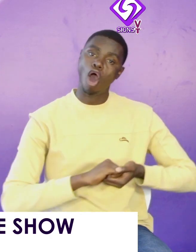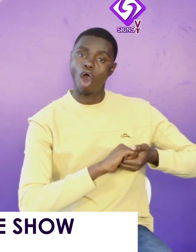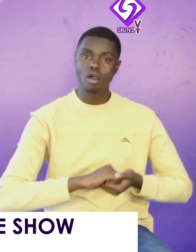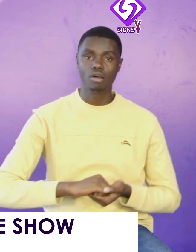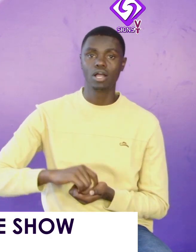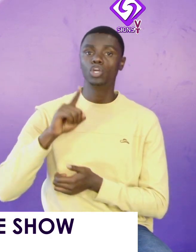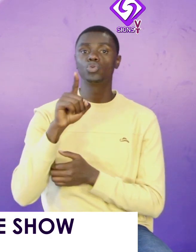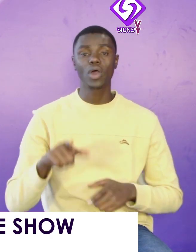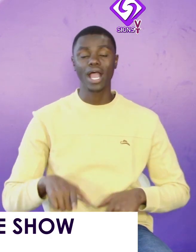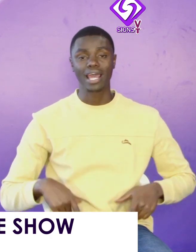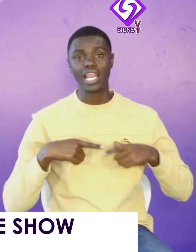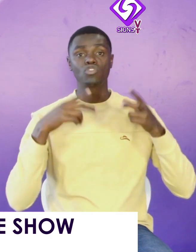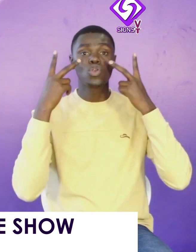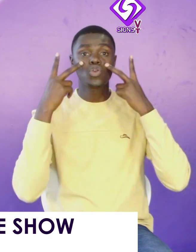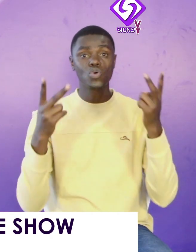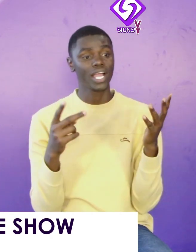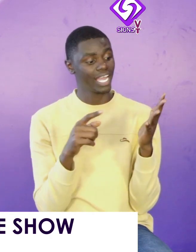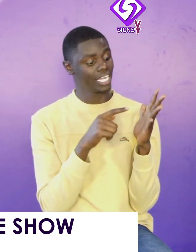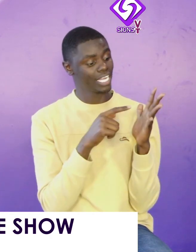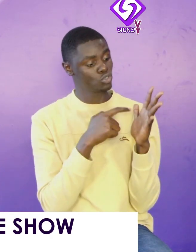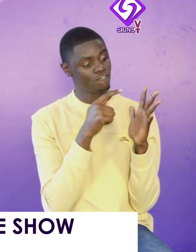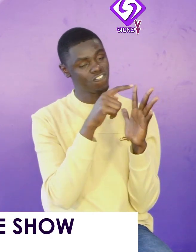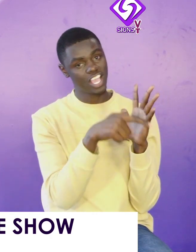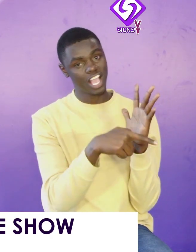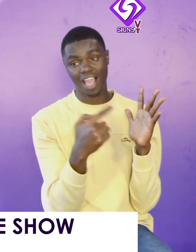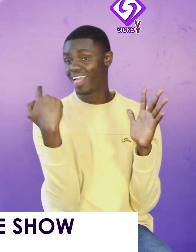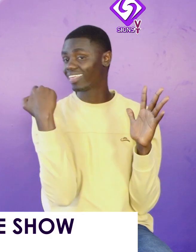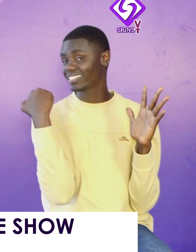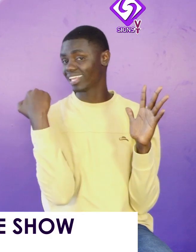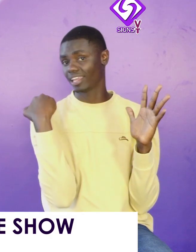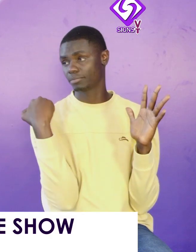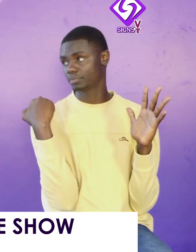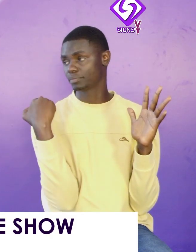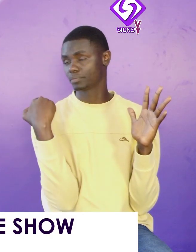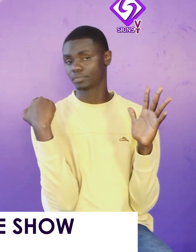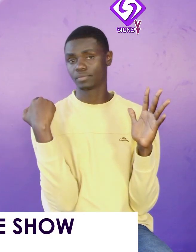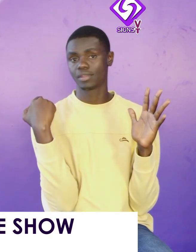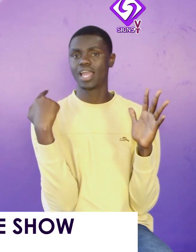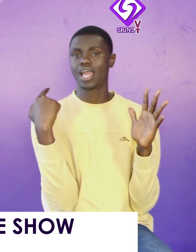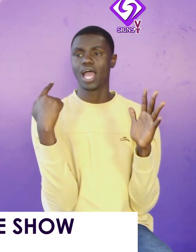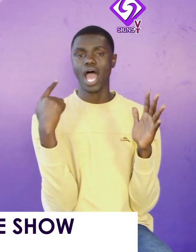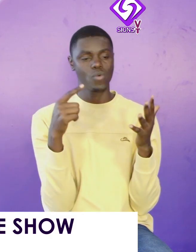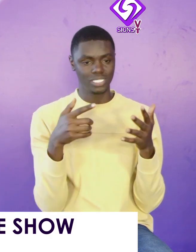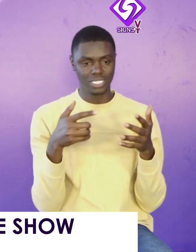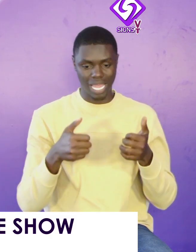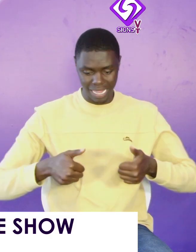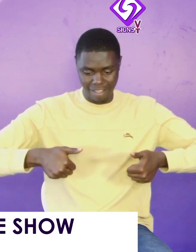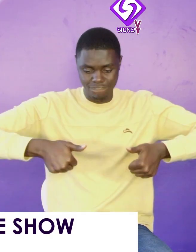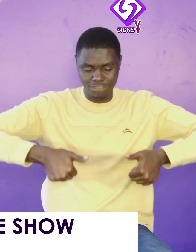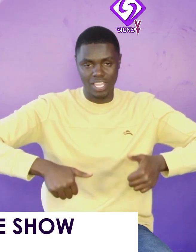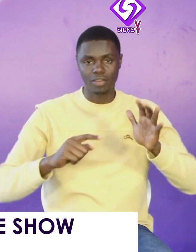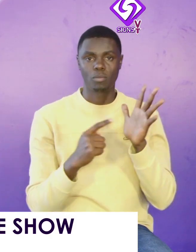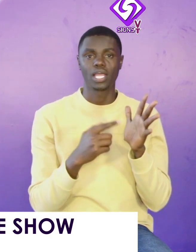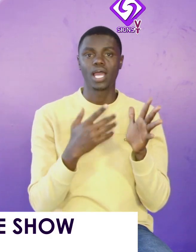are alive. Look at your fingerprints. Yesterday, by the way, I was at a fingerprint point. I went to